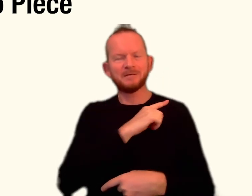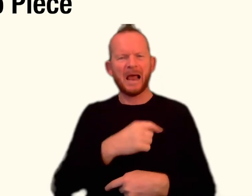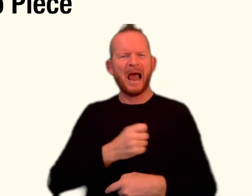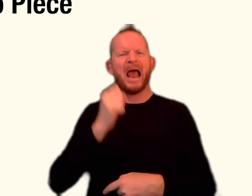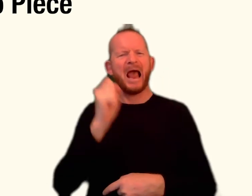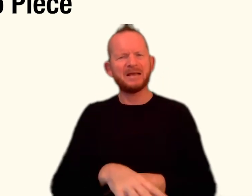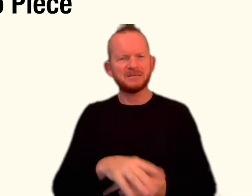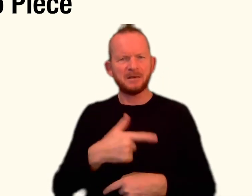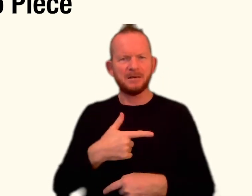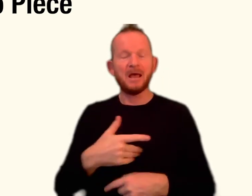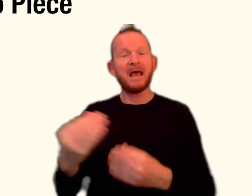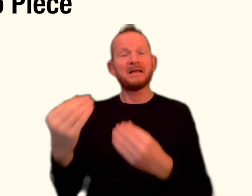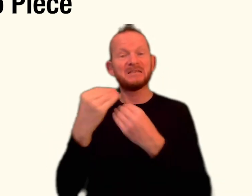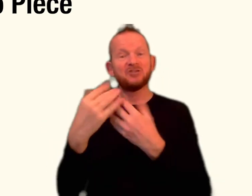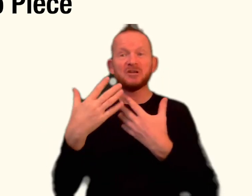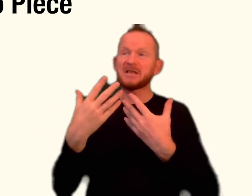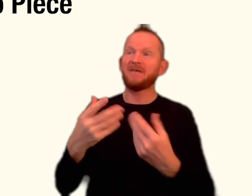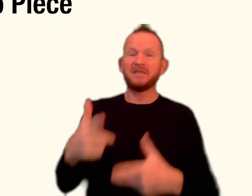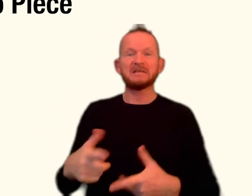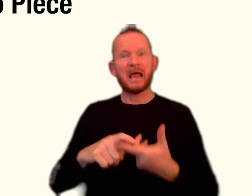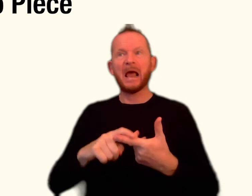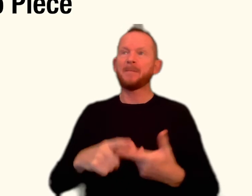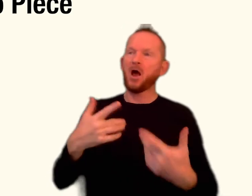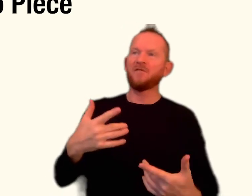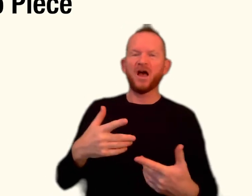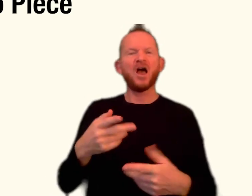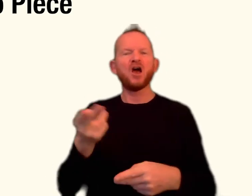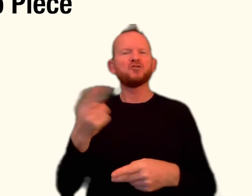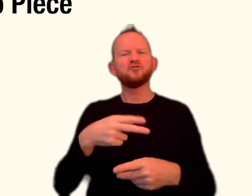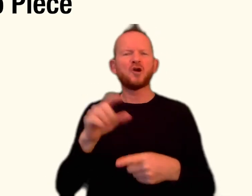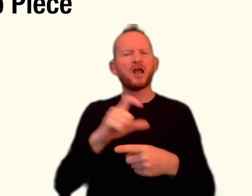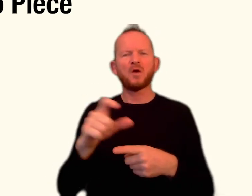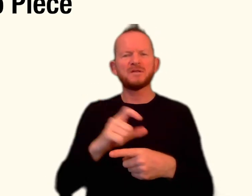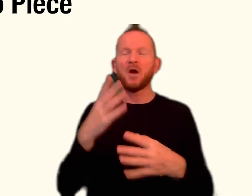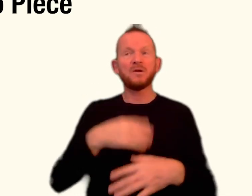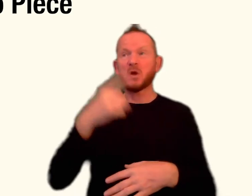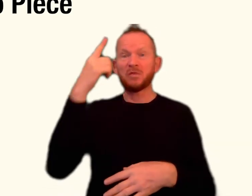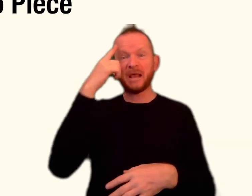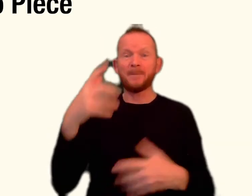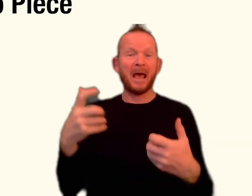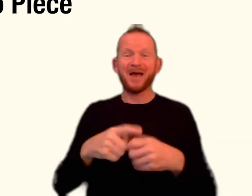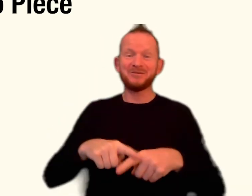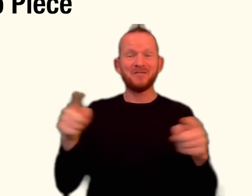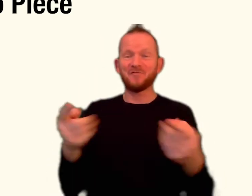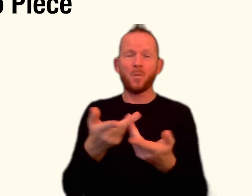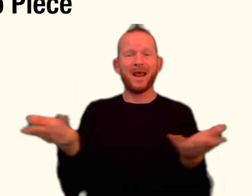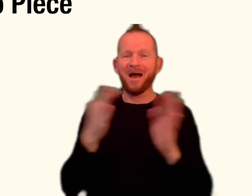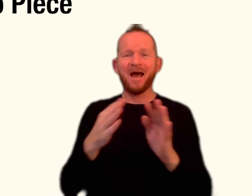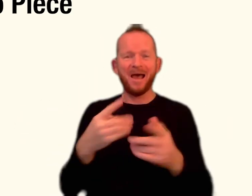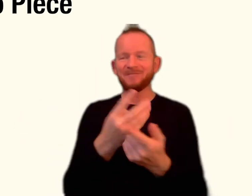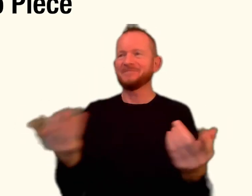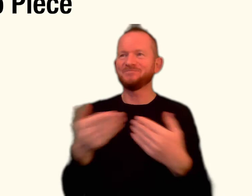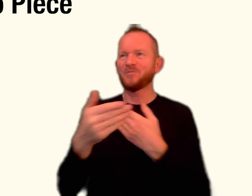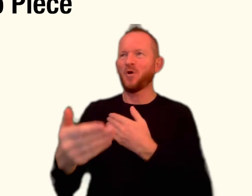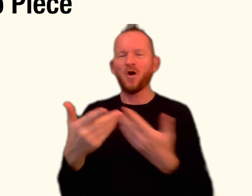And teachers have this habit of sugarcoating things, saying, oh, we don't think about how different we are anymore because everyone's